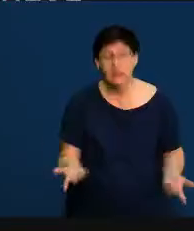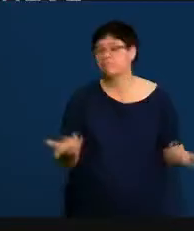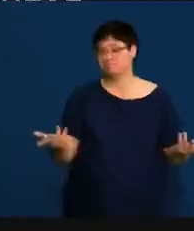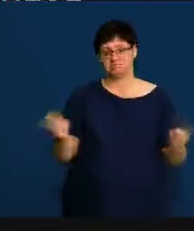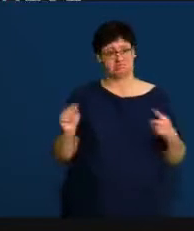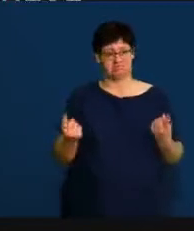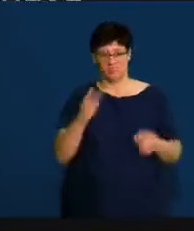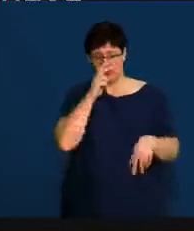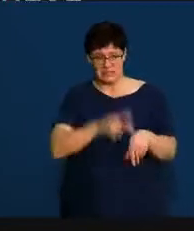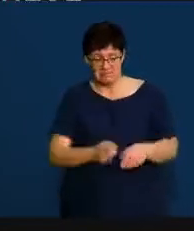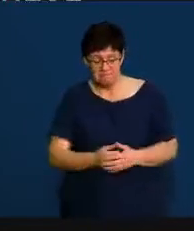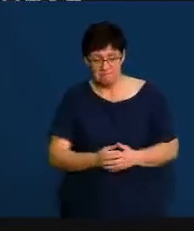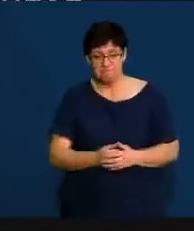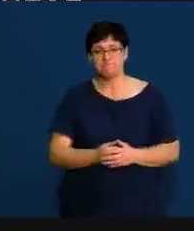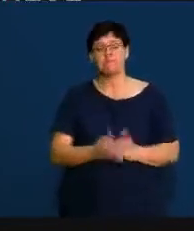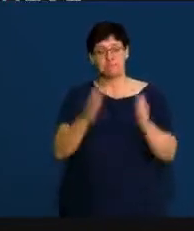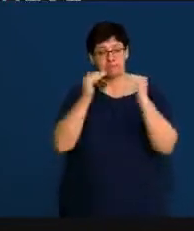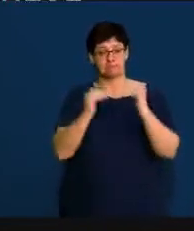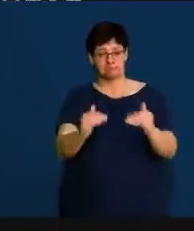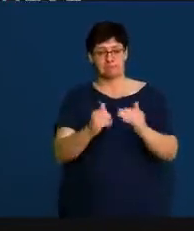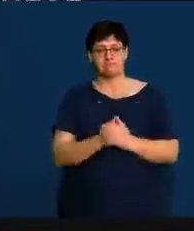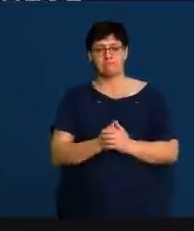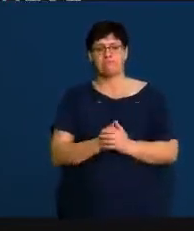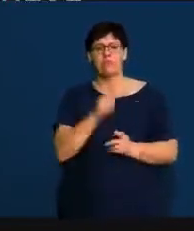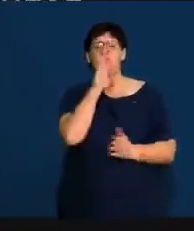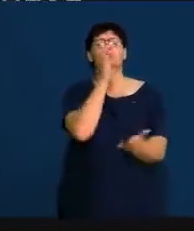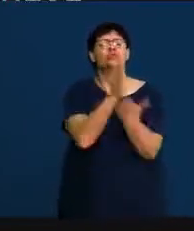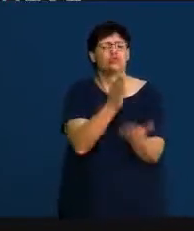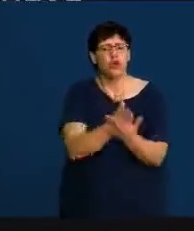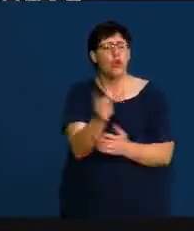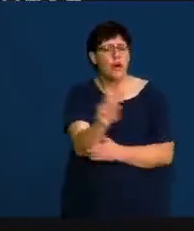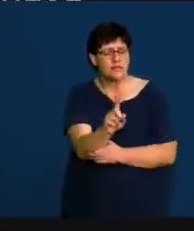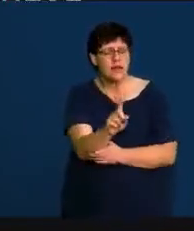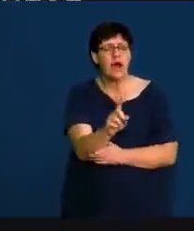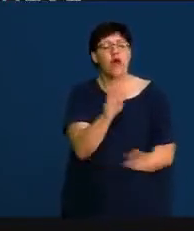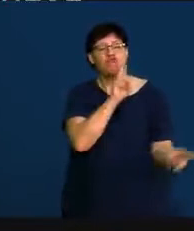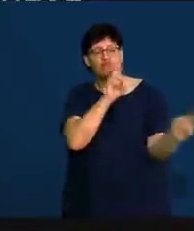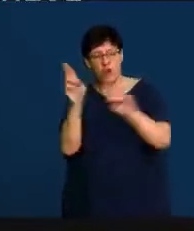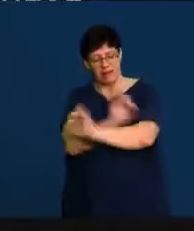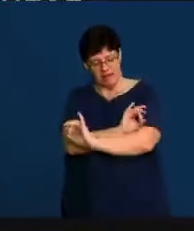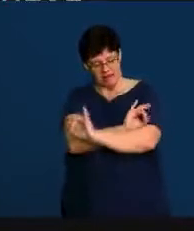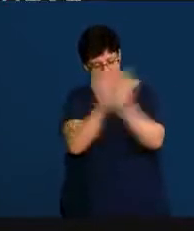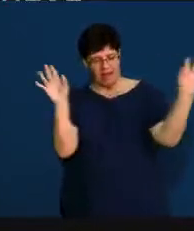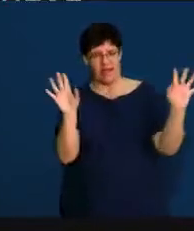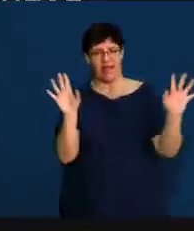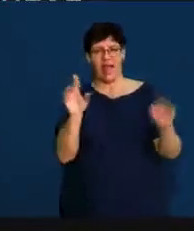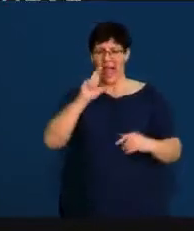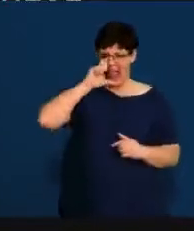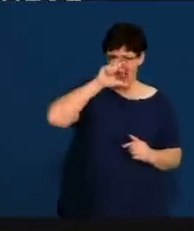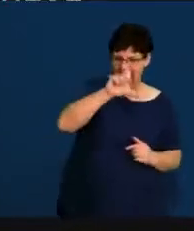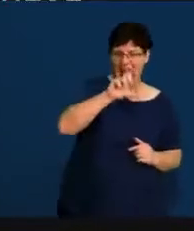of course not. Now, let's go further. This is to ensure that the response is clear. Capital A,